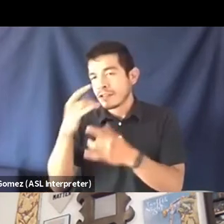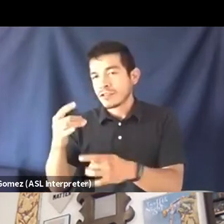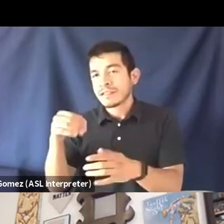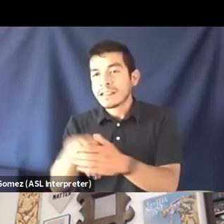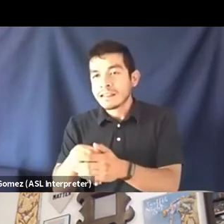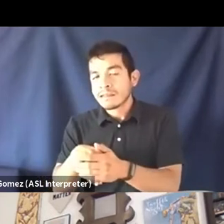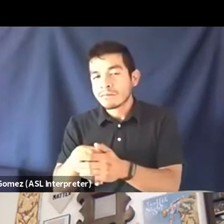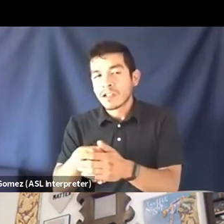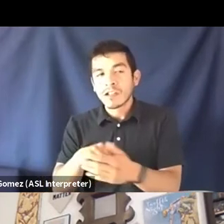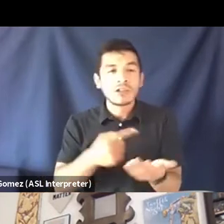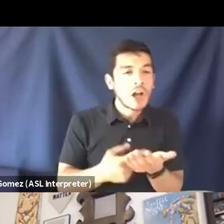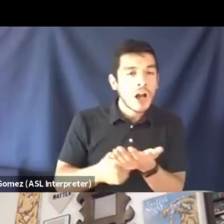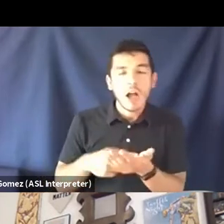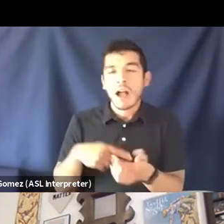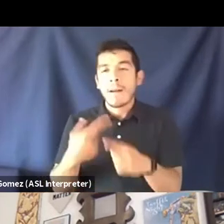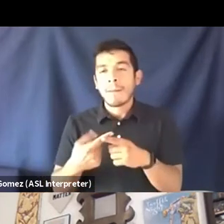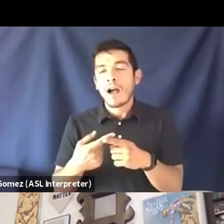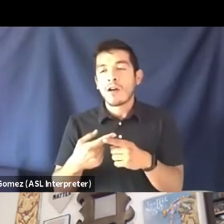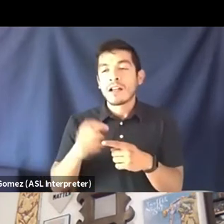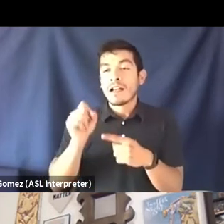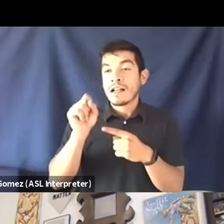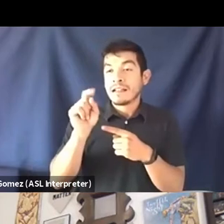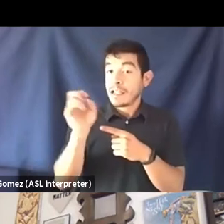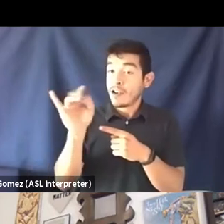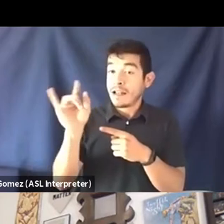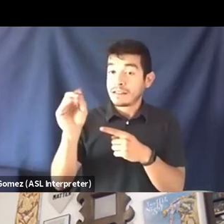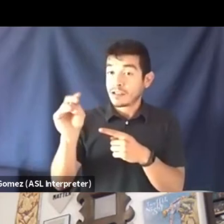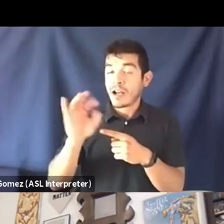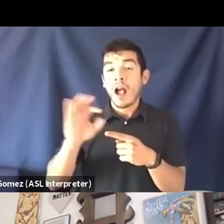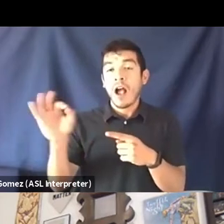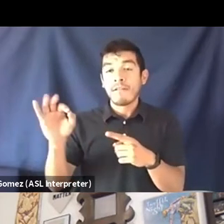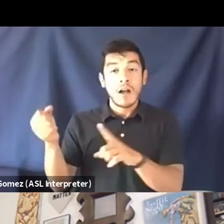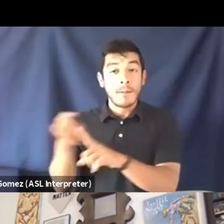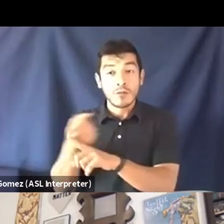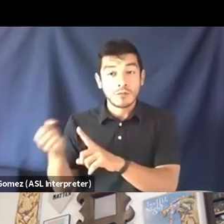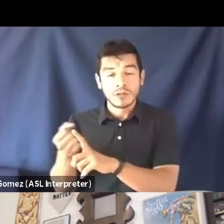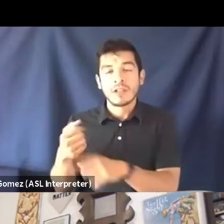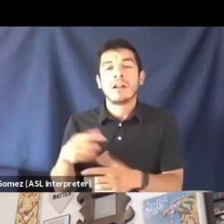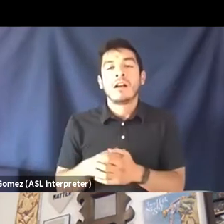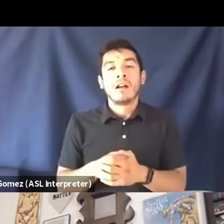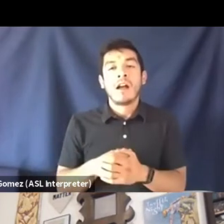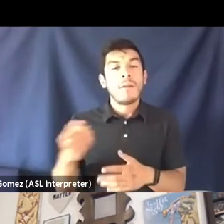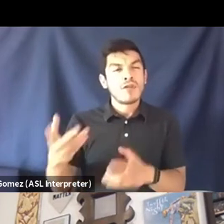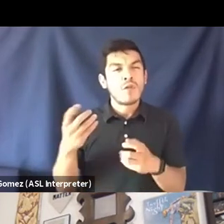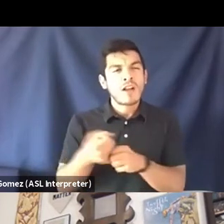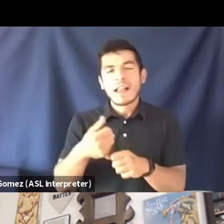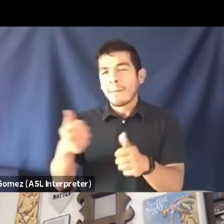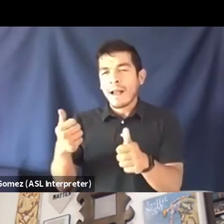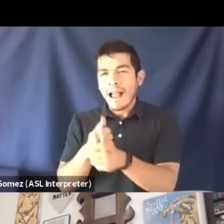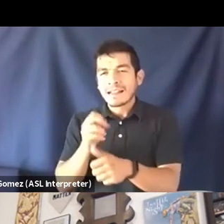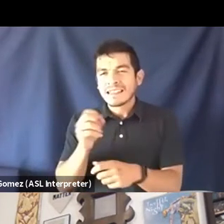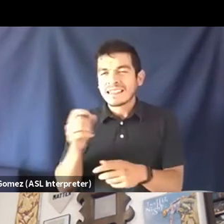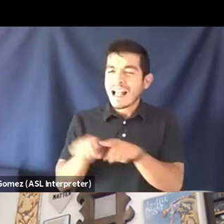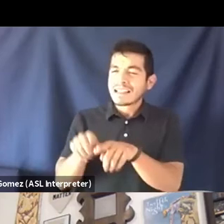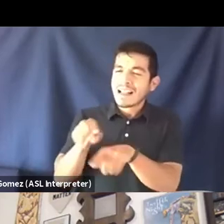in talking about the sterilization abuse, but wanted to get involved kind of behind the scenes as an advisor. So very early on, Kelli was